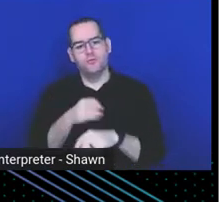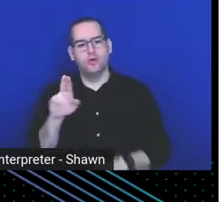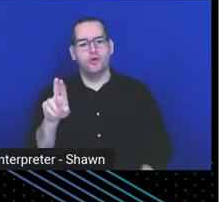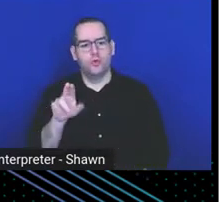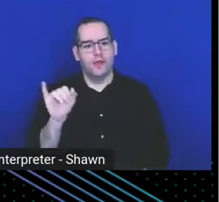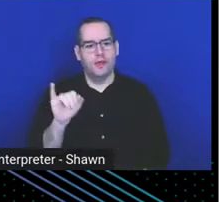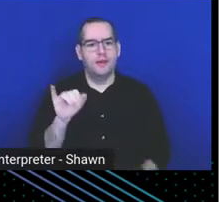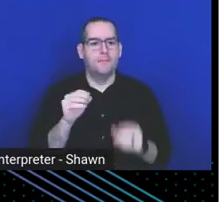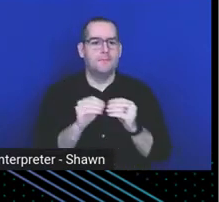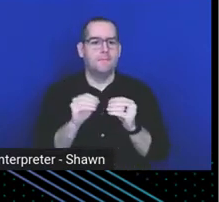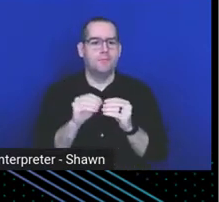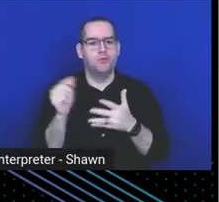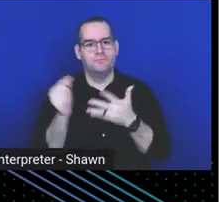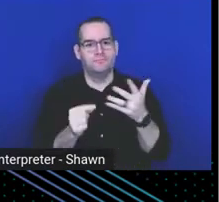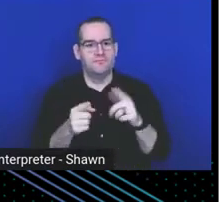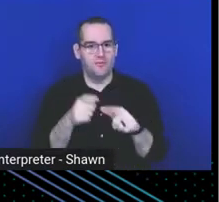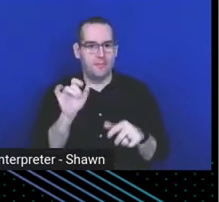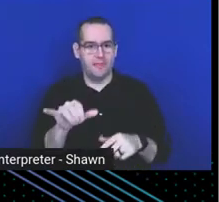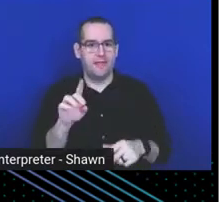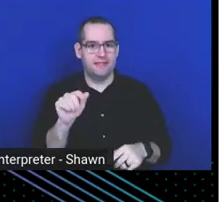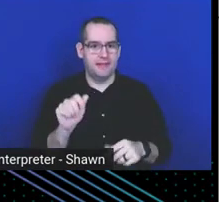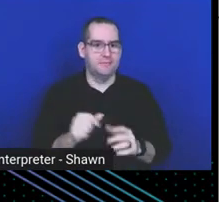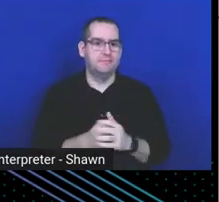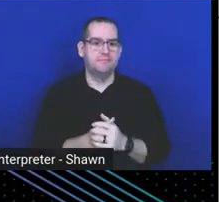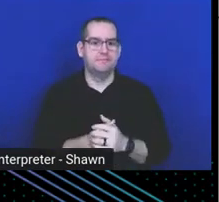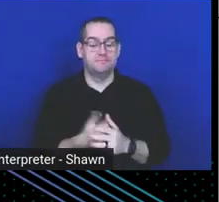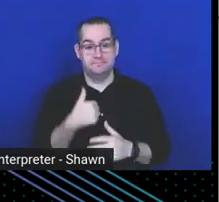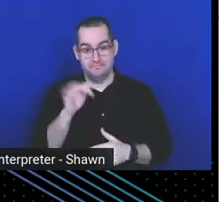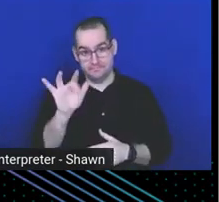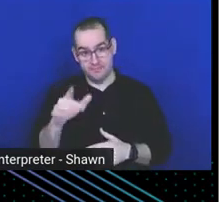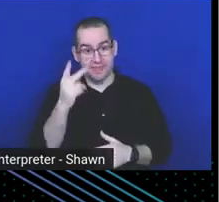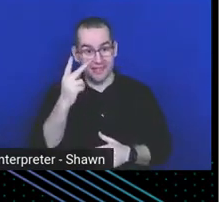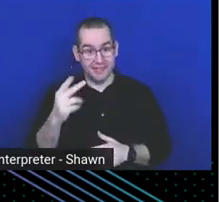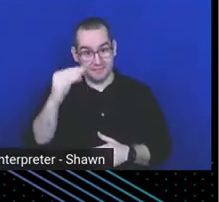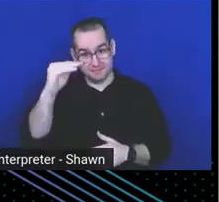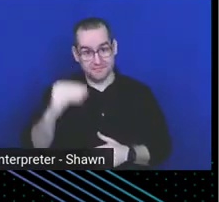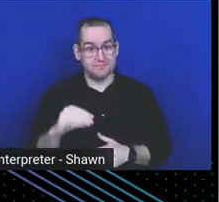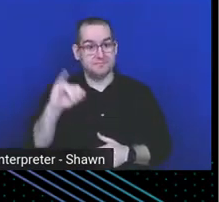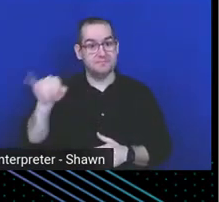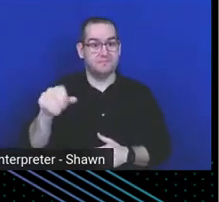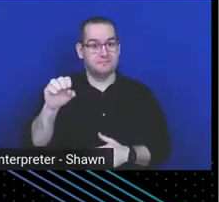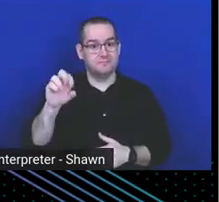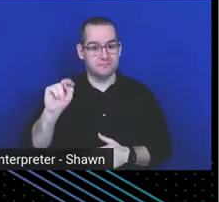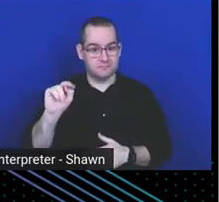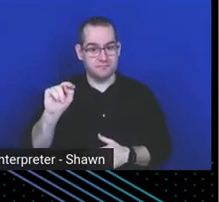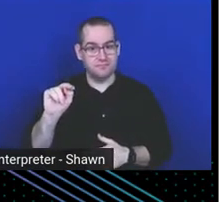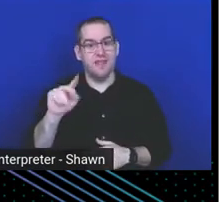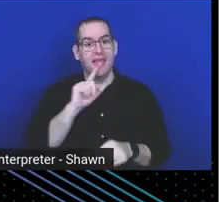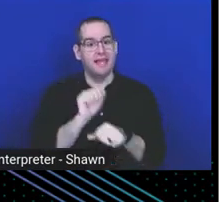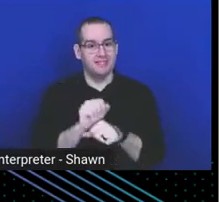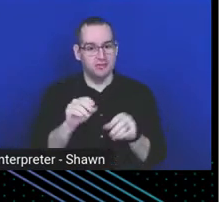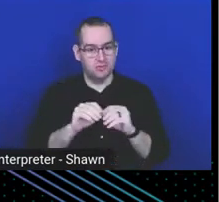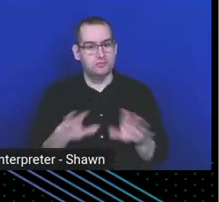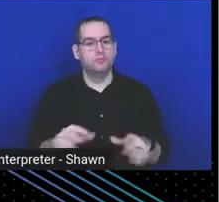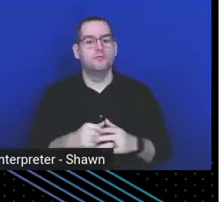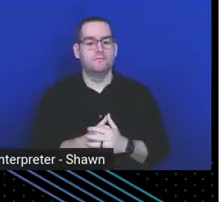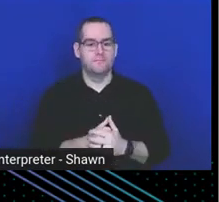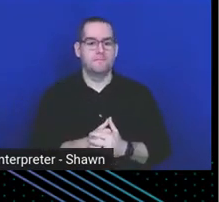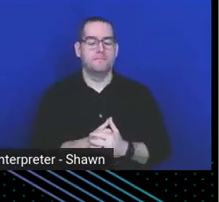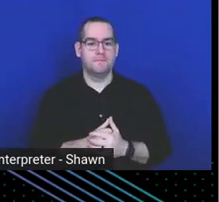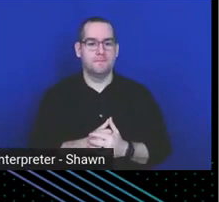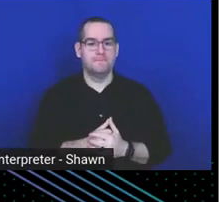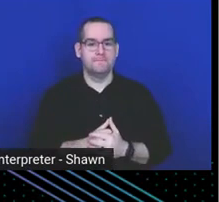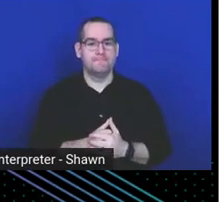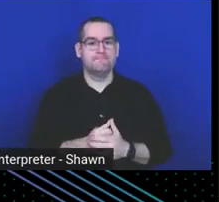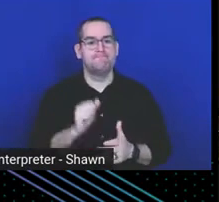get more details out of that. And you can also see, if I click on it, I can see the JSON, the exact stuff that is getting deployed. So you can